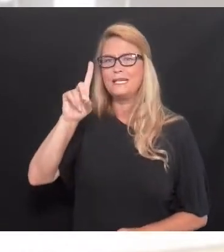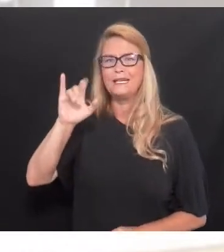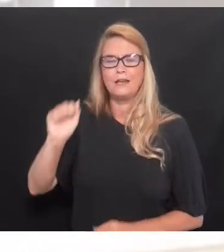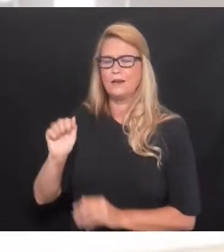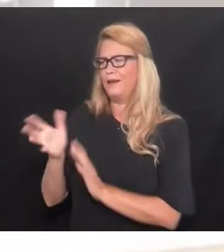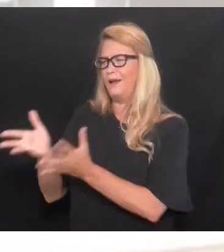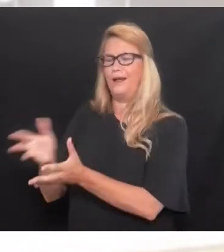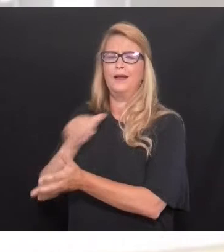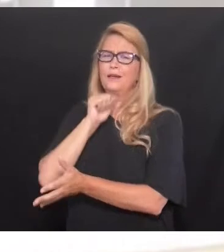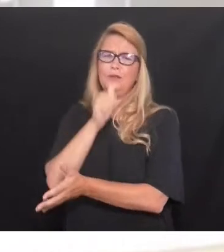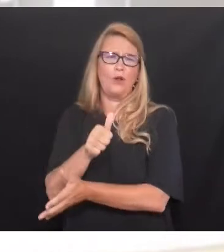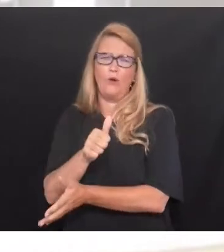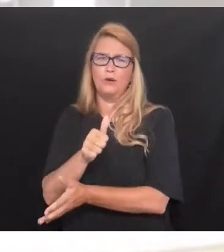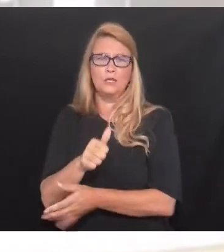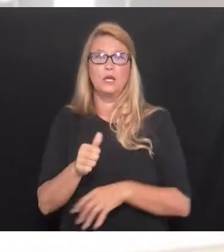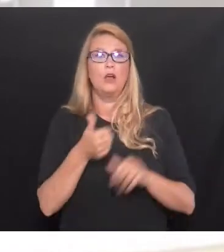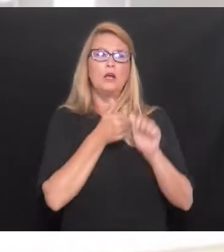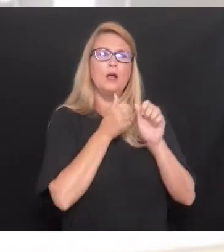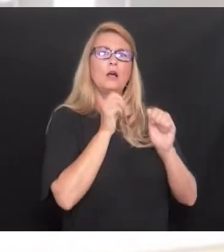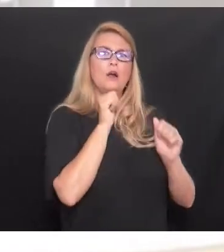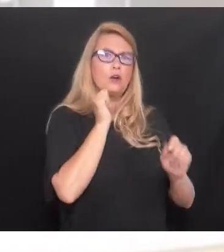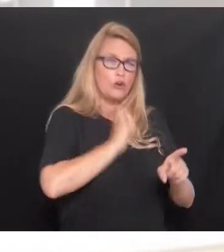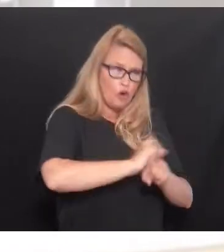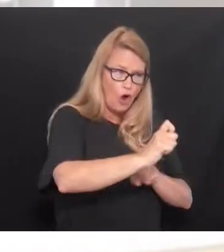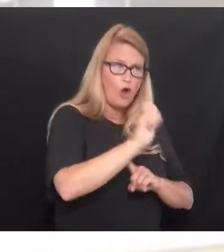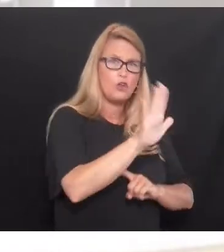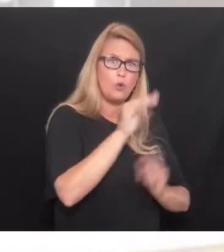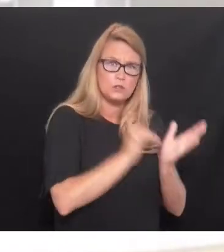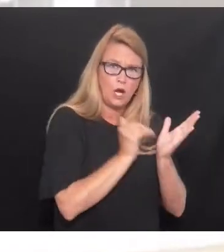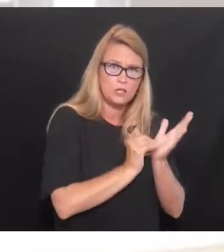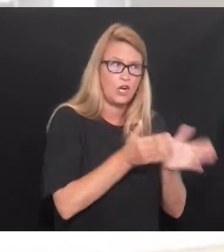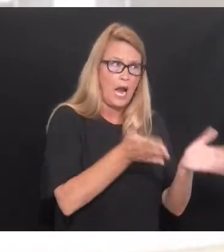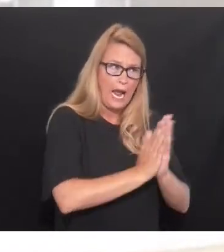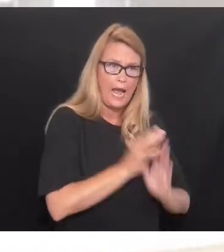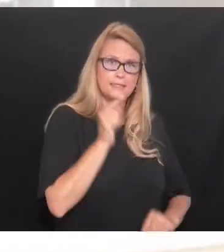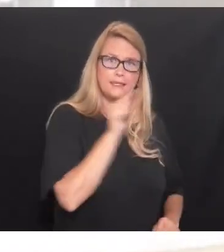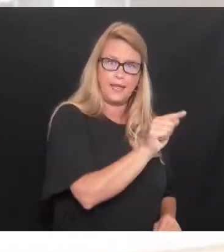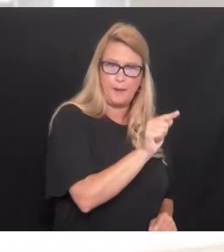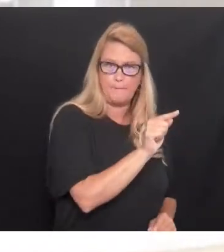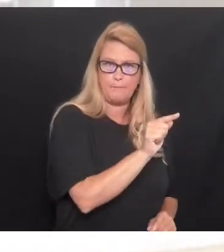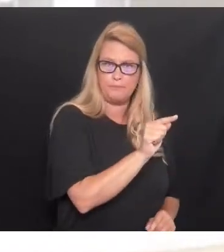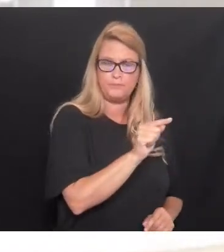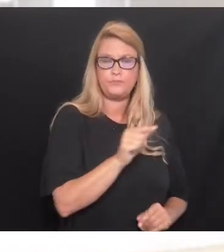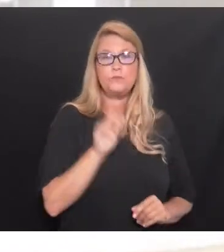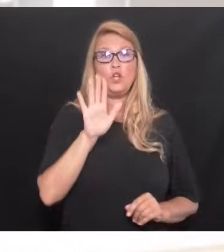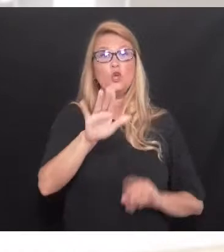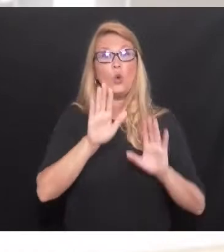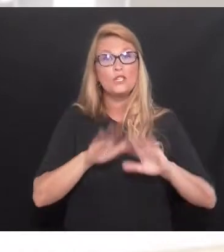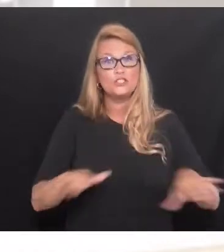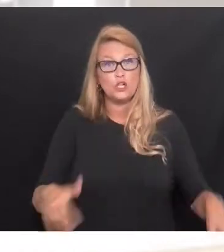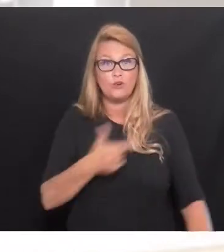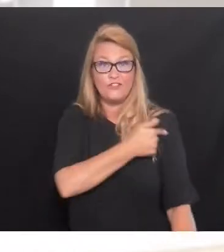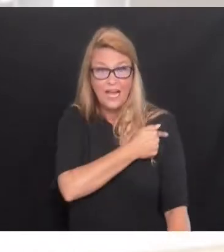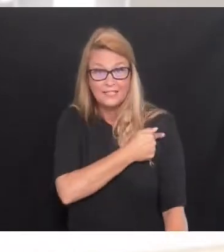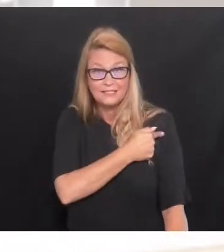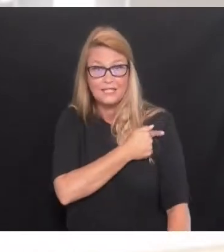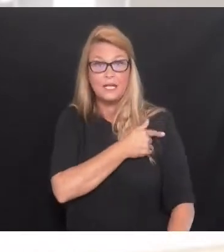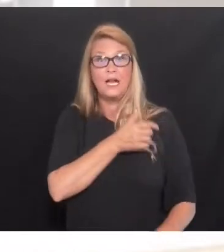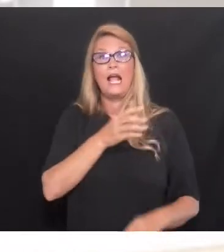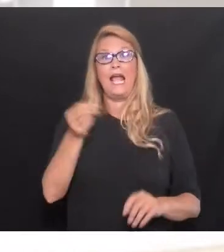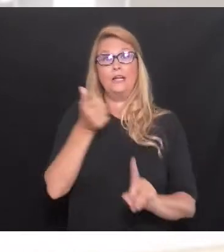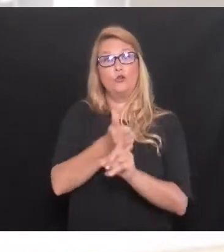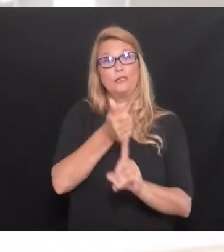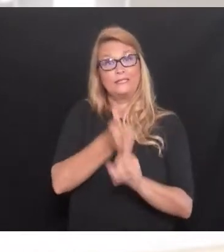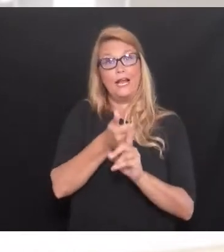Talk to someone who is a medical professional. Consider getting your children vaccinated and consider getting vaccinated.